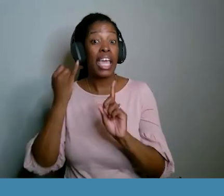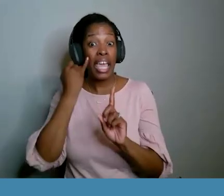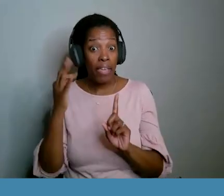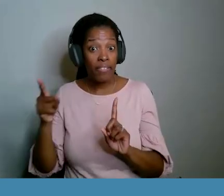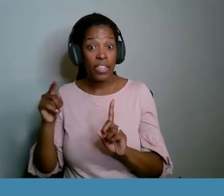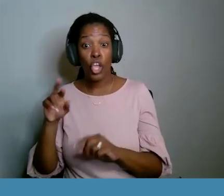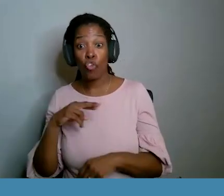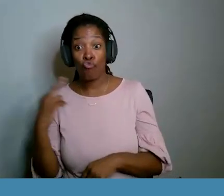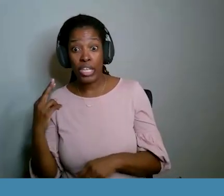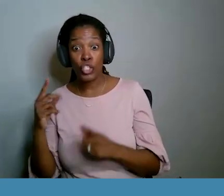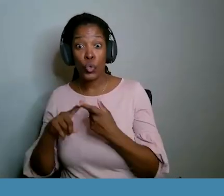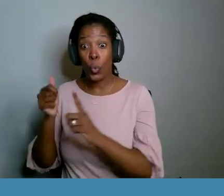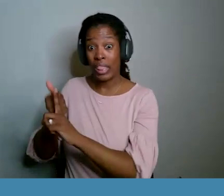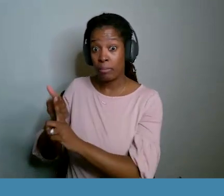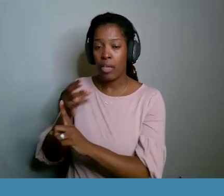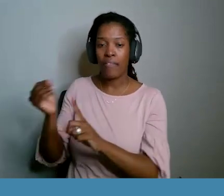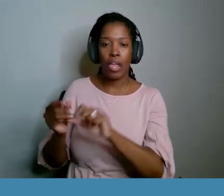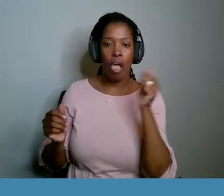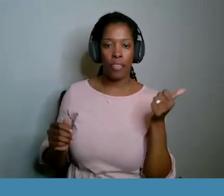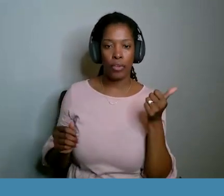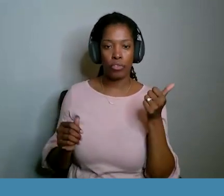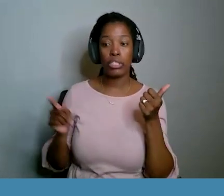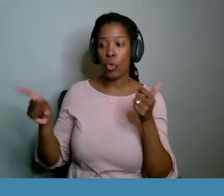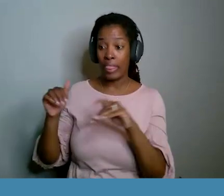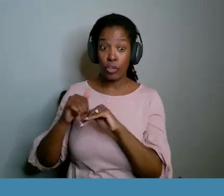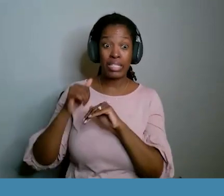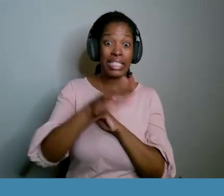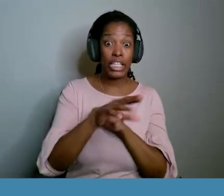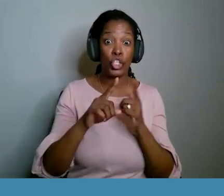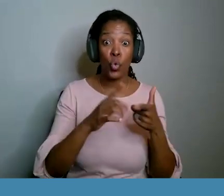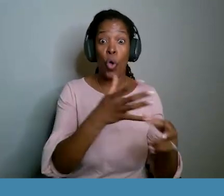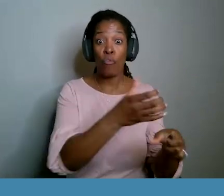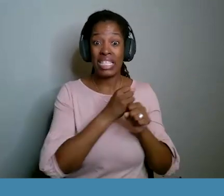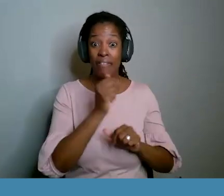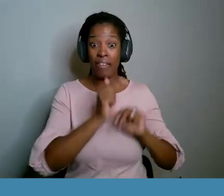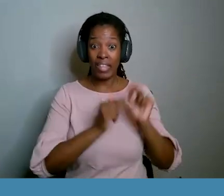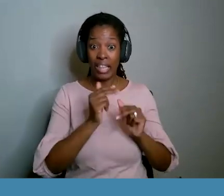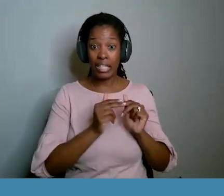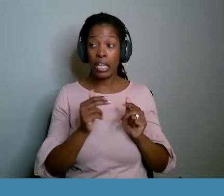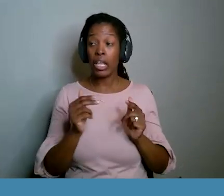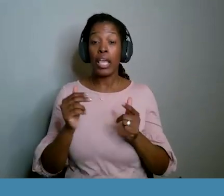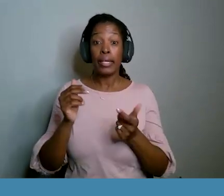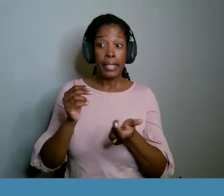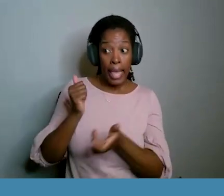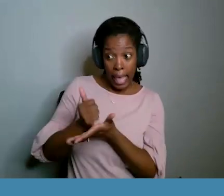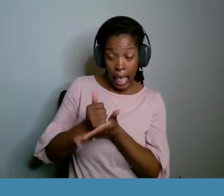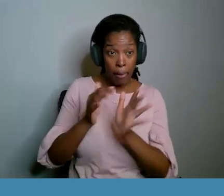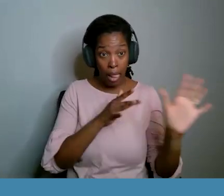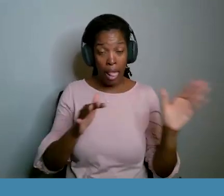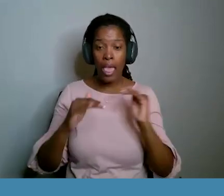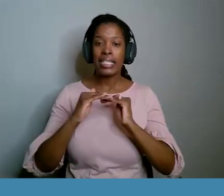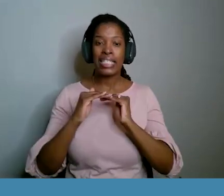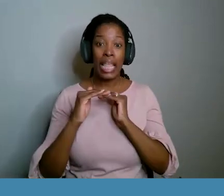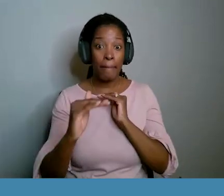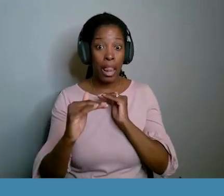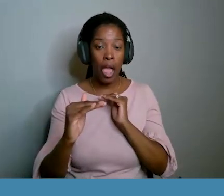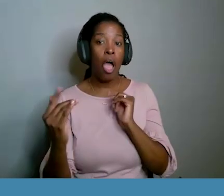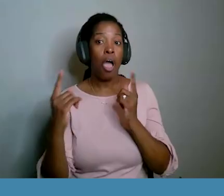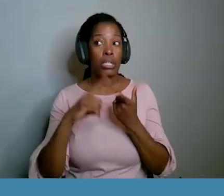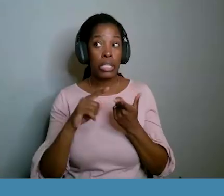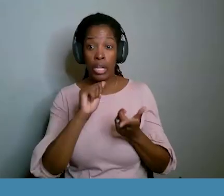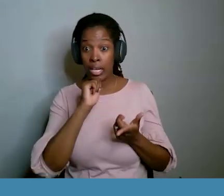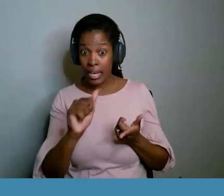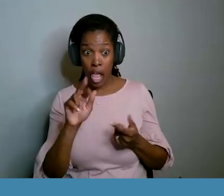others. So they have to, they are sent to a receiving facility where they can be stabilized, to the point where they're no longer a risk to themselves